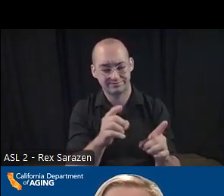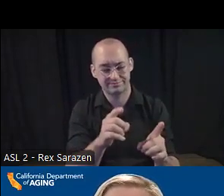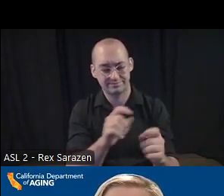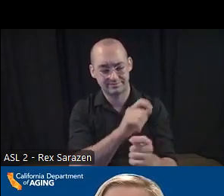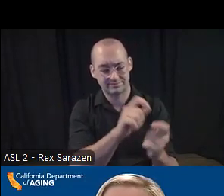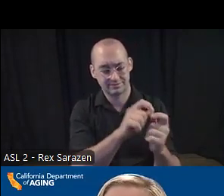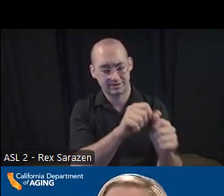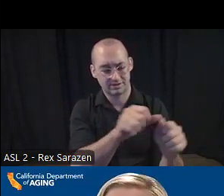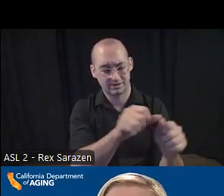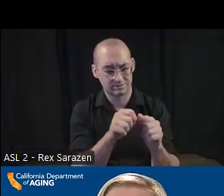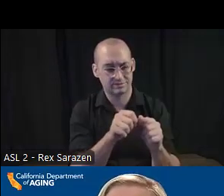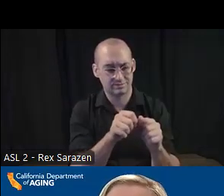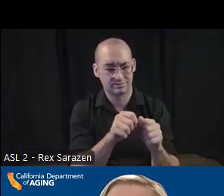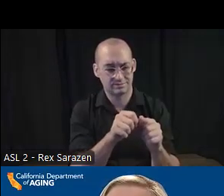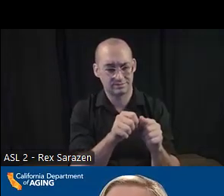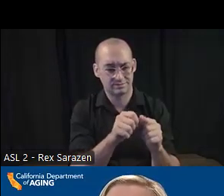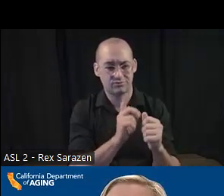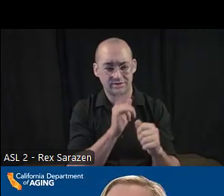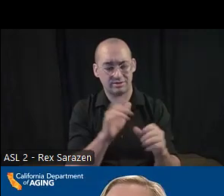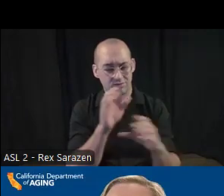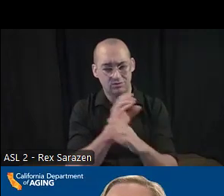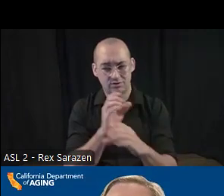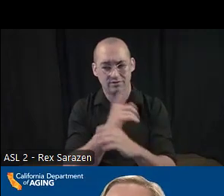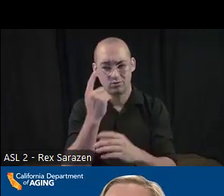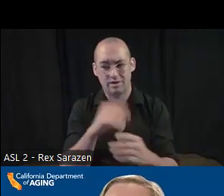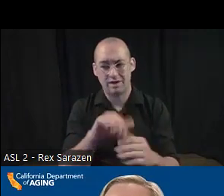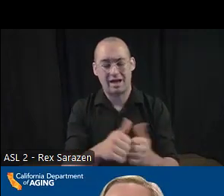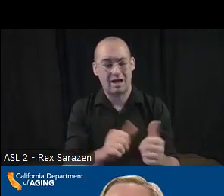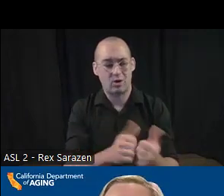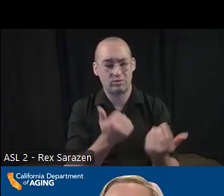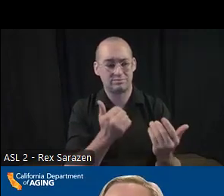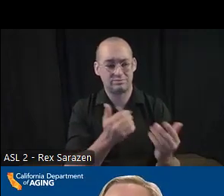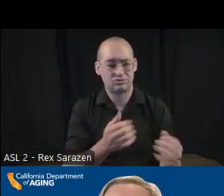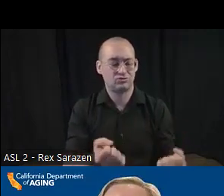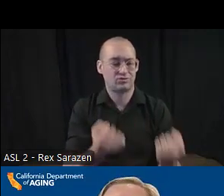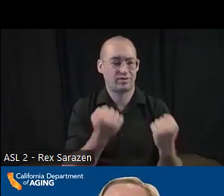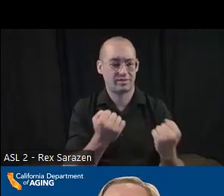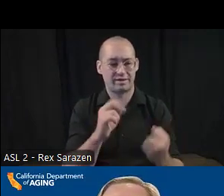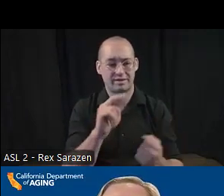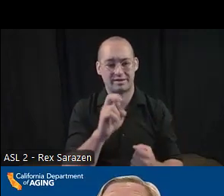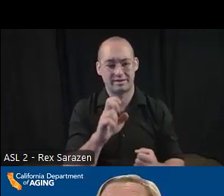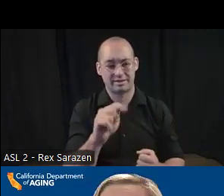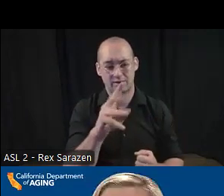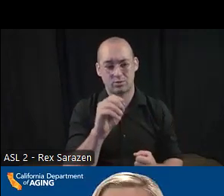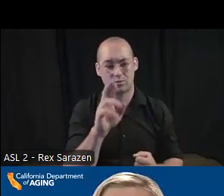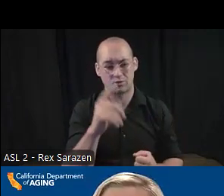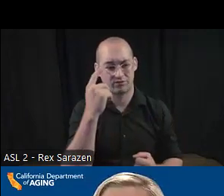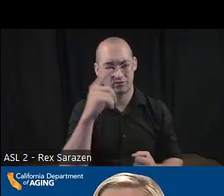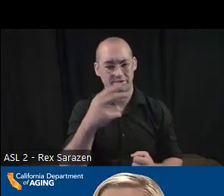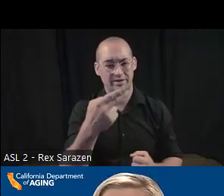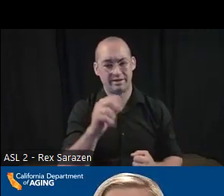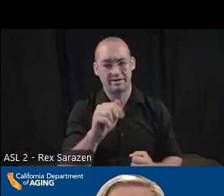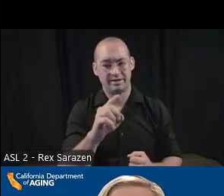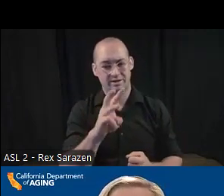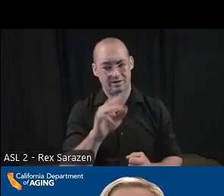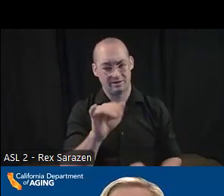the outset. We're really looking at how can we strengthen the network for the headwinds coming